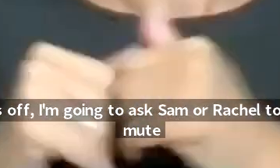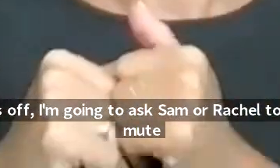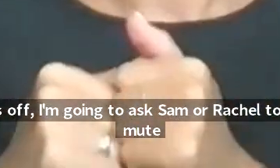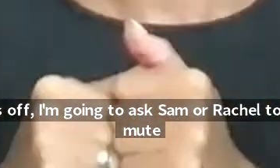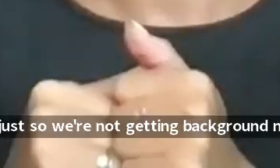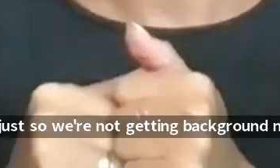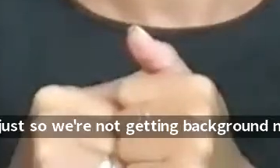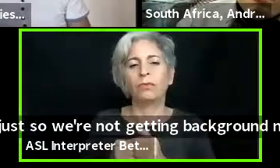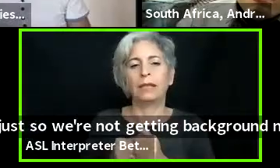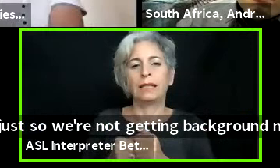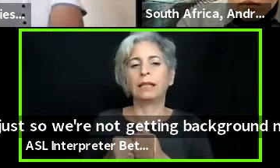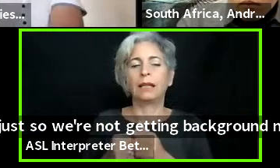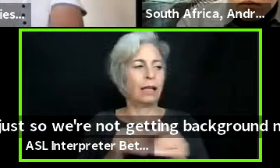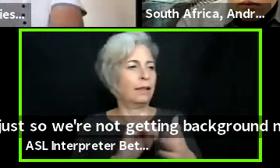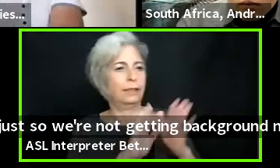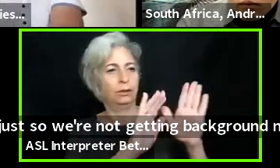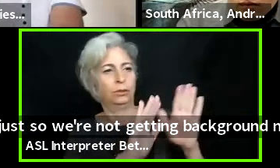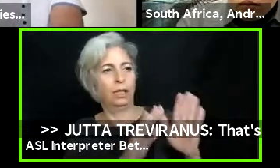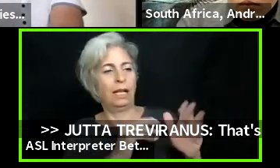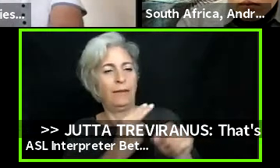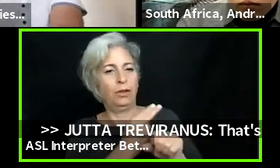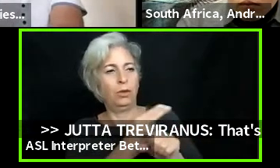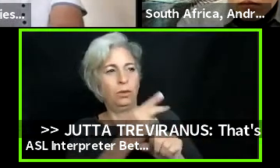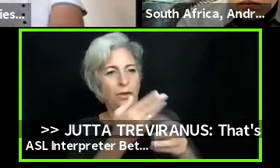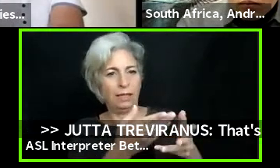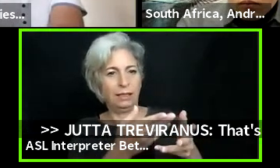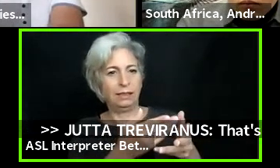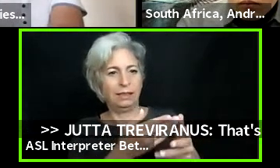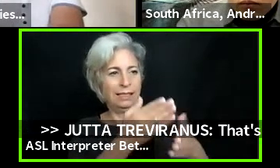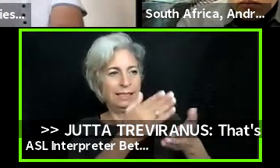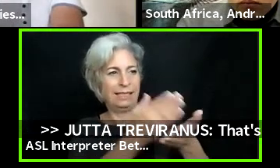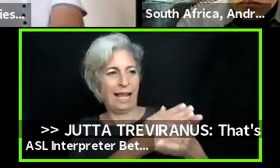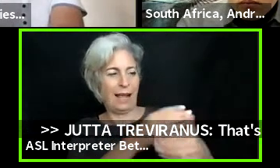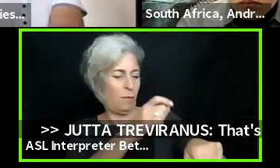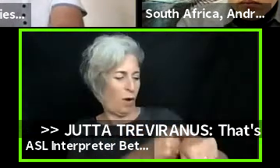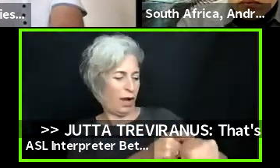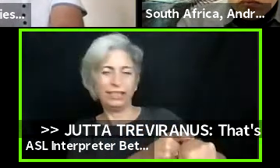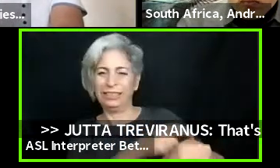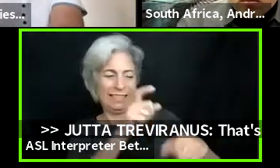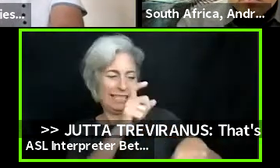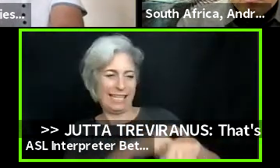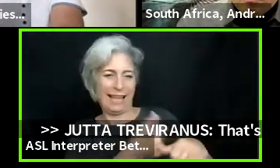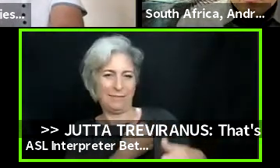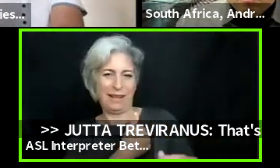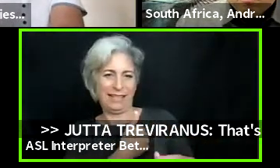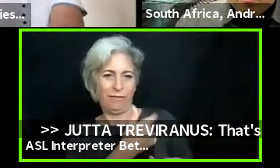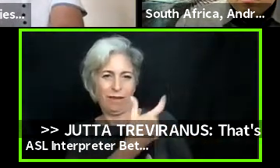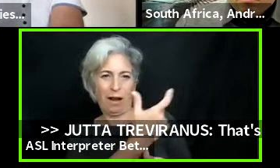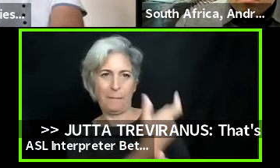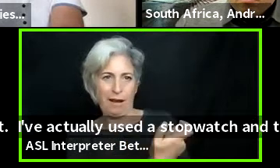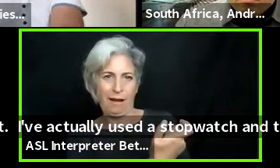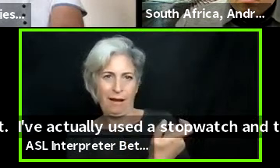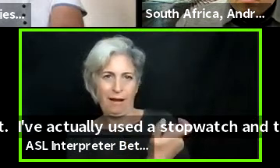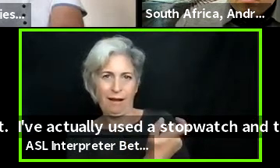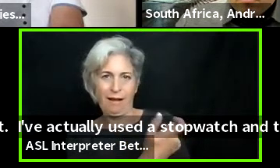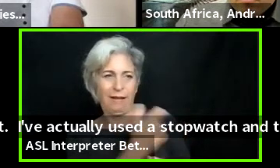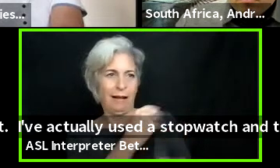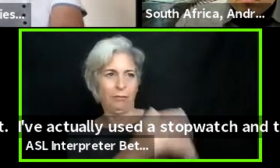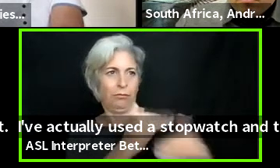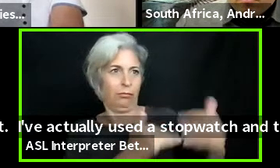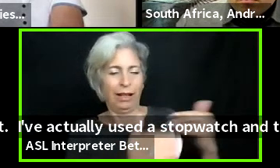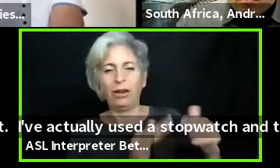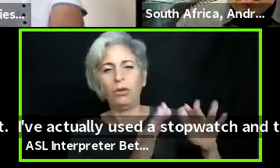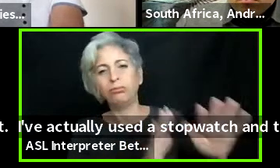And I've actually used a stopwatch and timed myself at a not too fast pace.